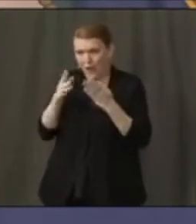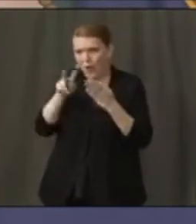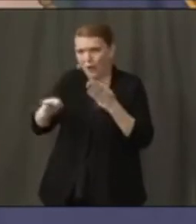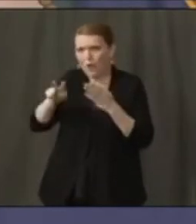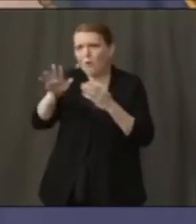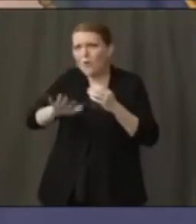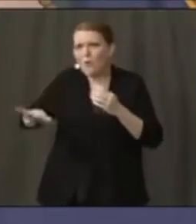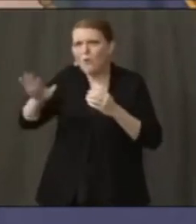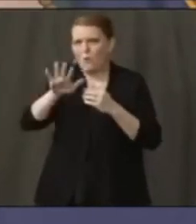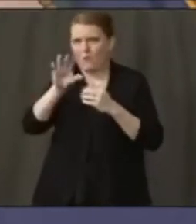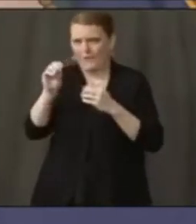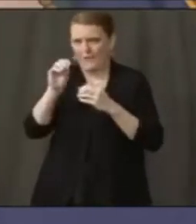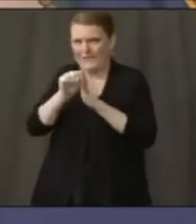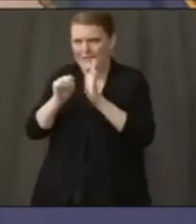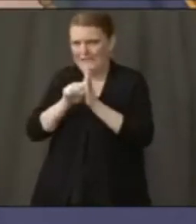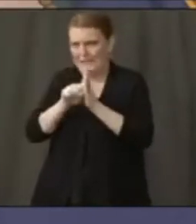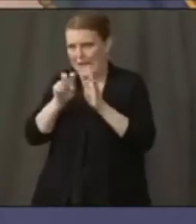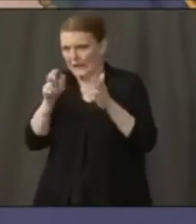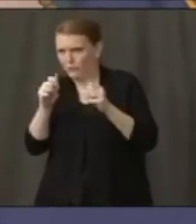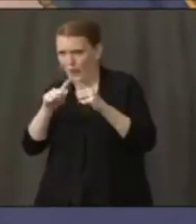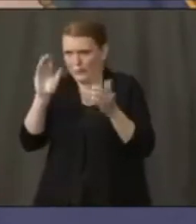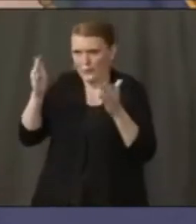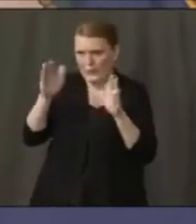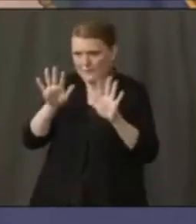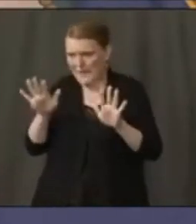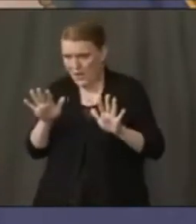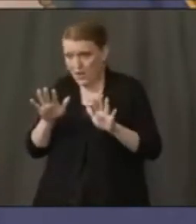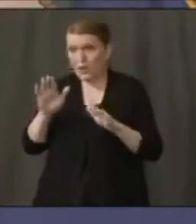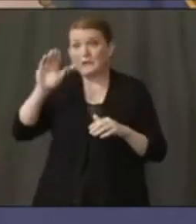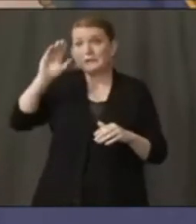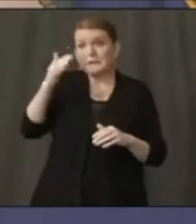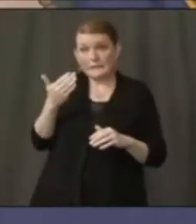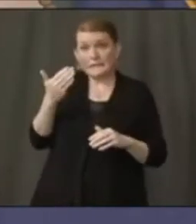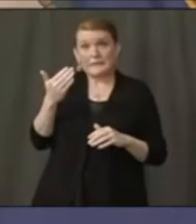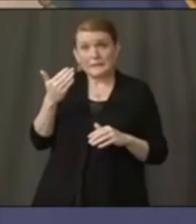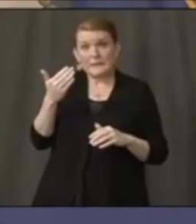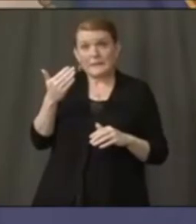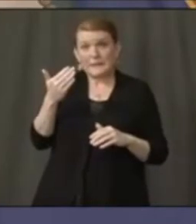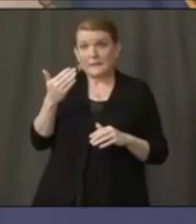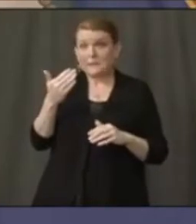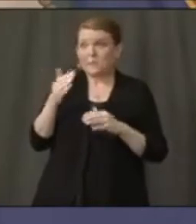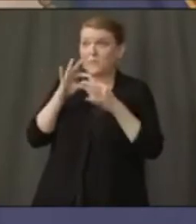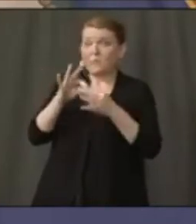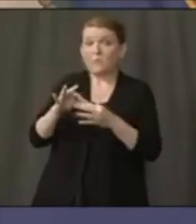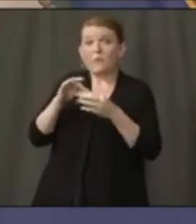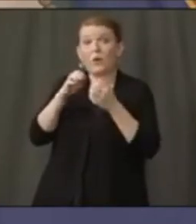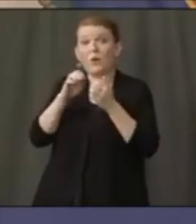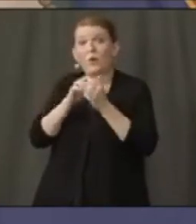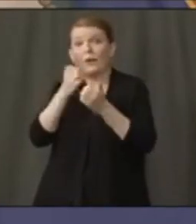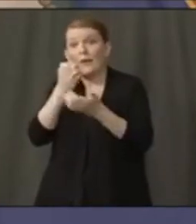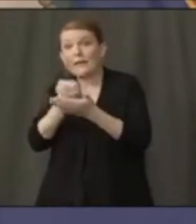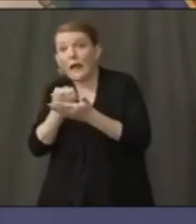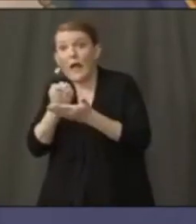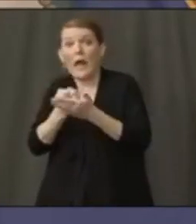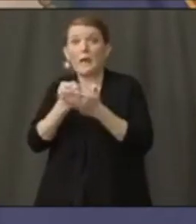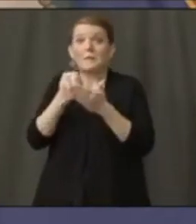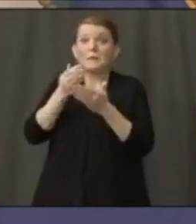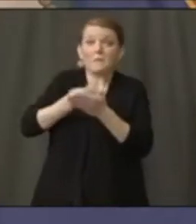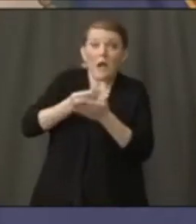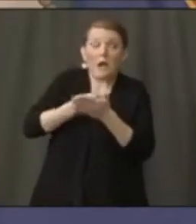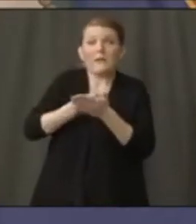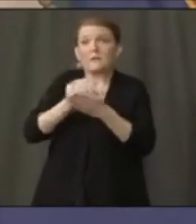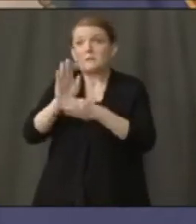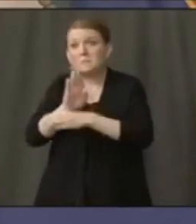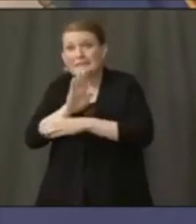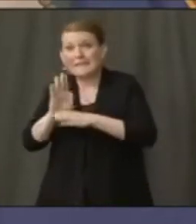states were in reasonably good shape in anticipation of a normal recession. I would say that Connecticut was in better shape than most in anticipation